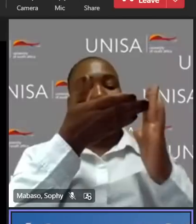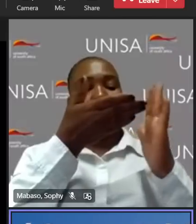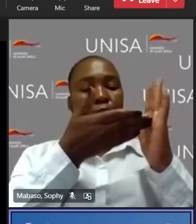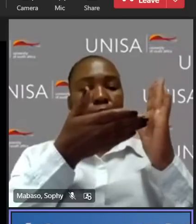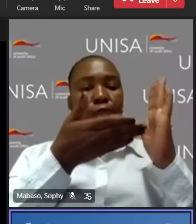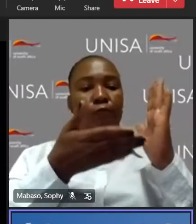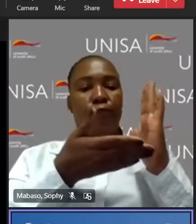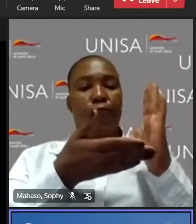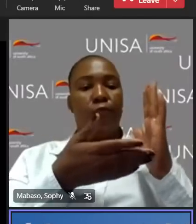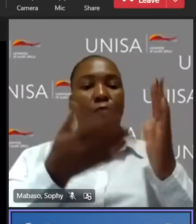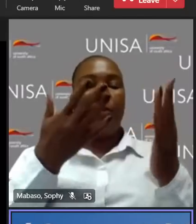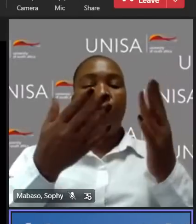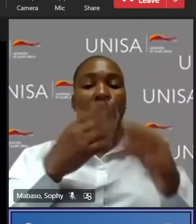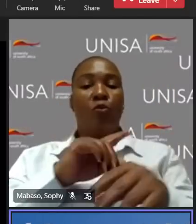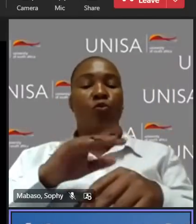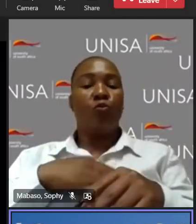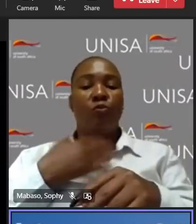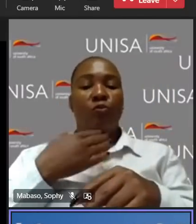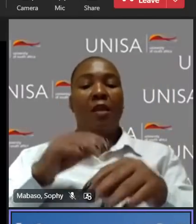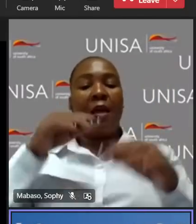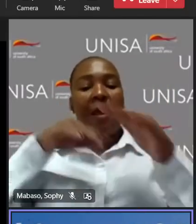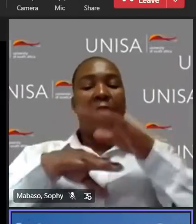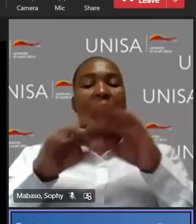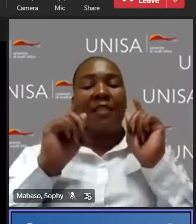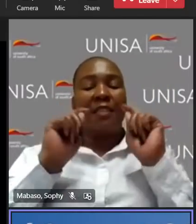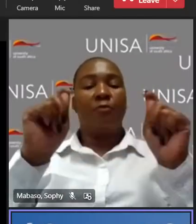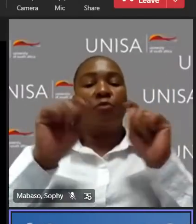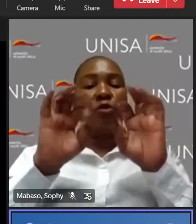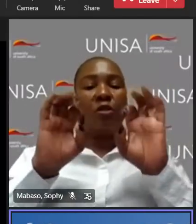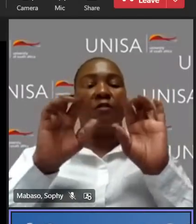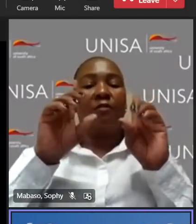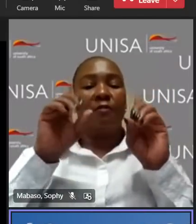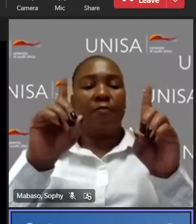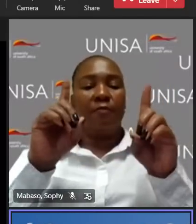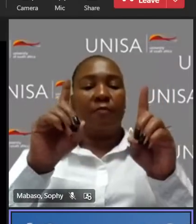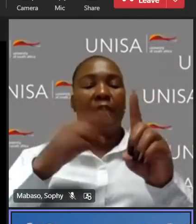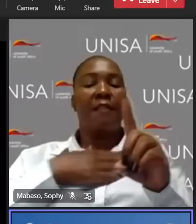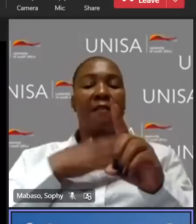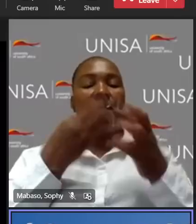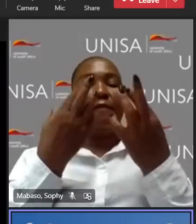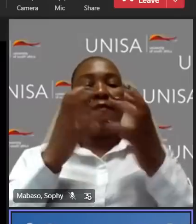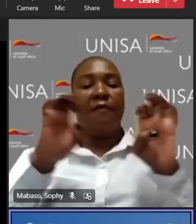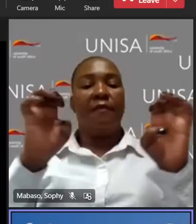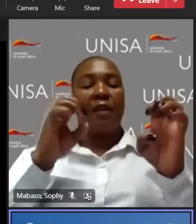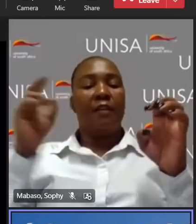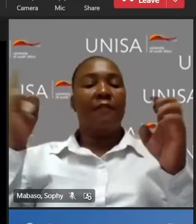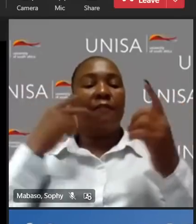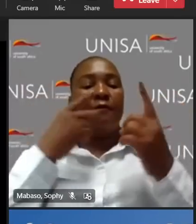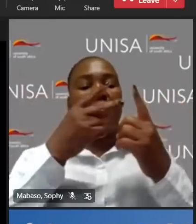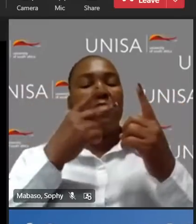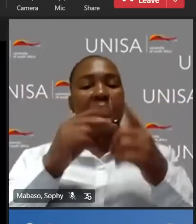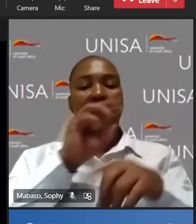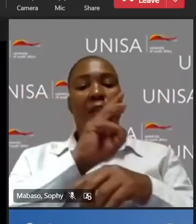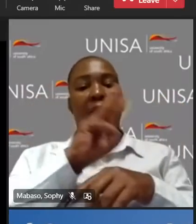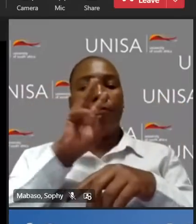under transport and education and so on. They feel free to visit the website.